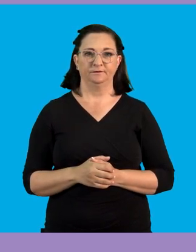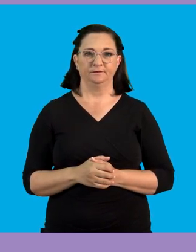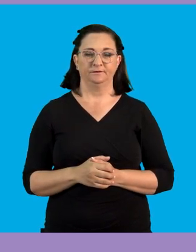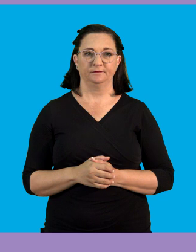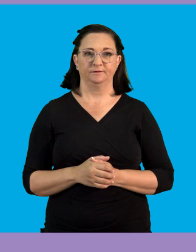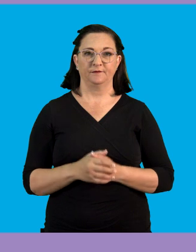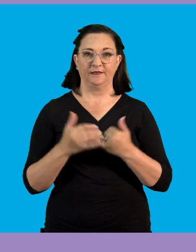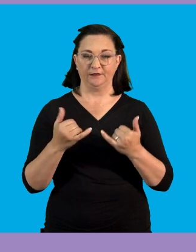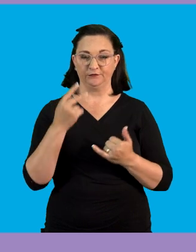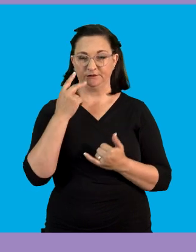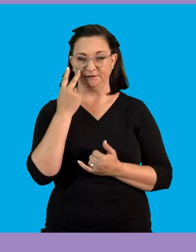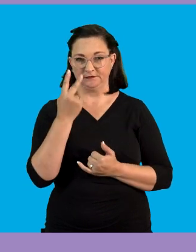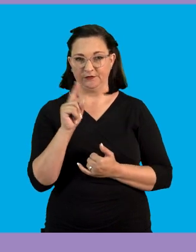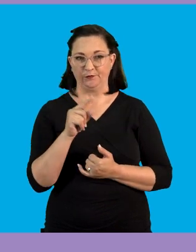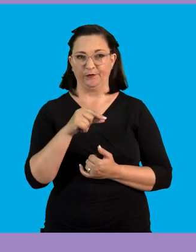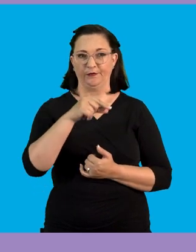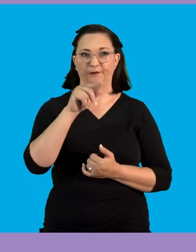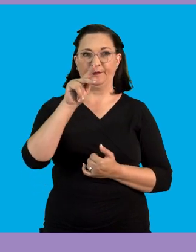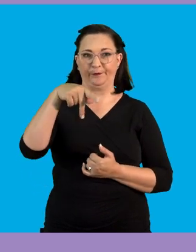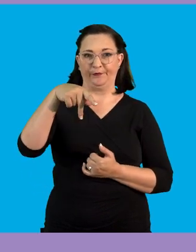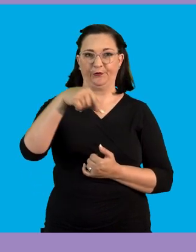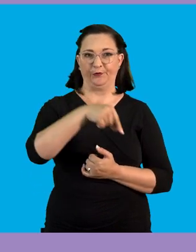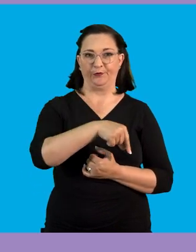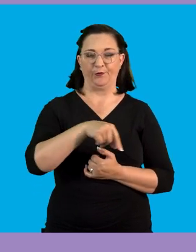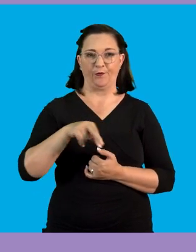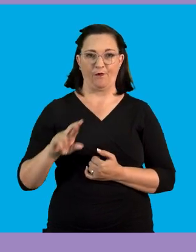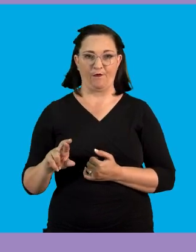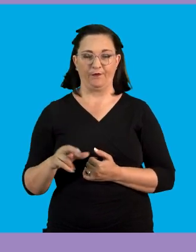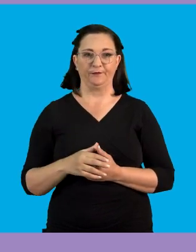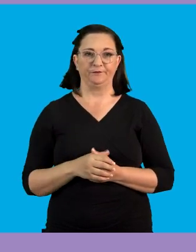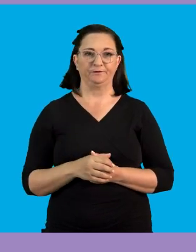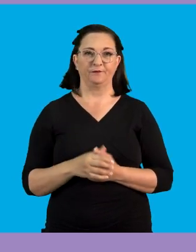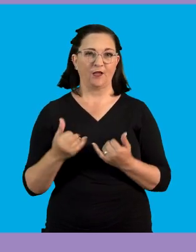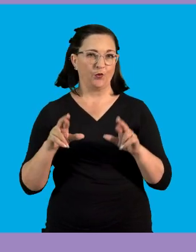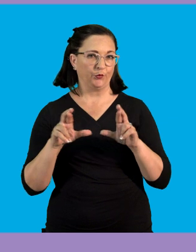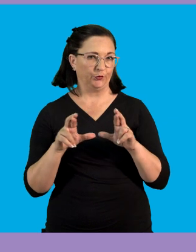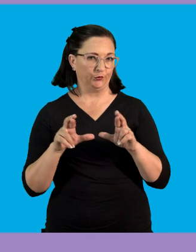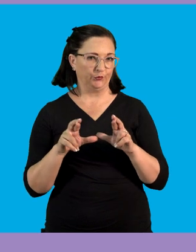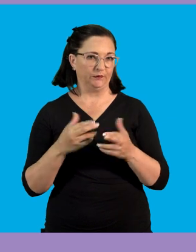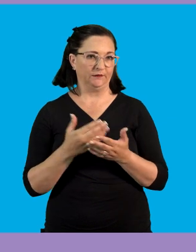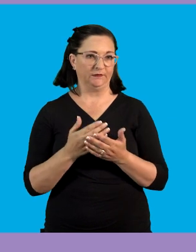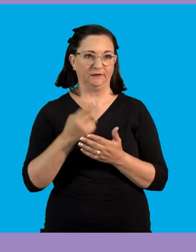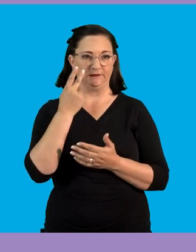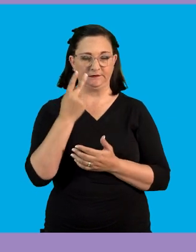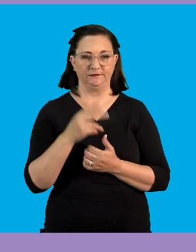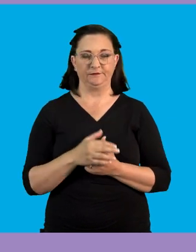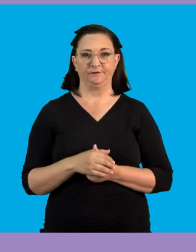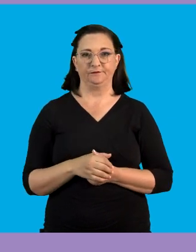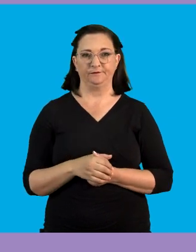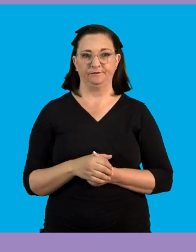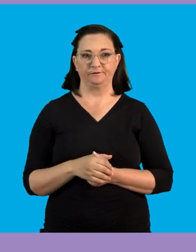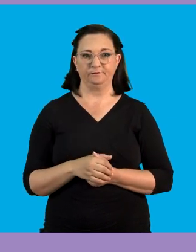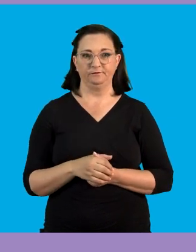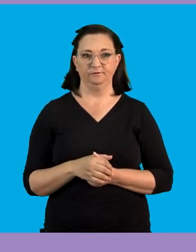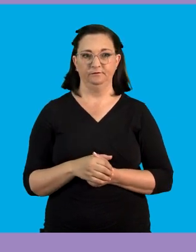The first one is triangle PQR. Let's grab our ruler and measure the triangle